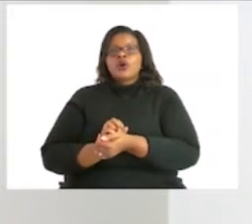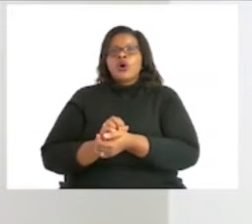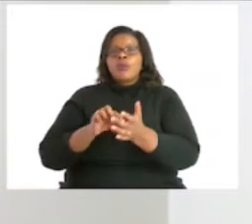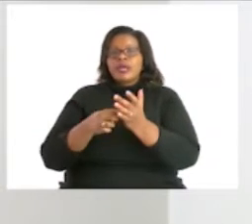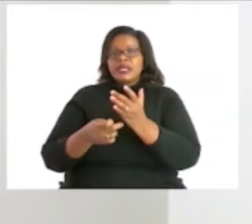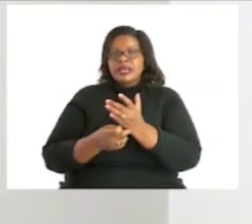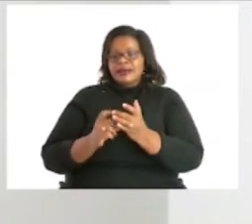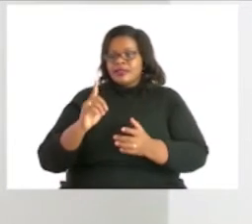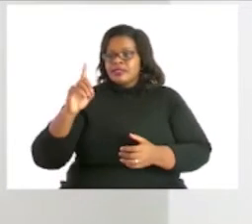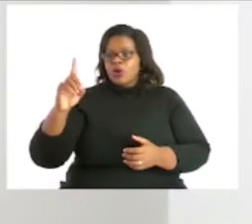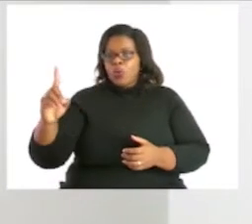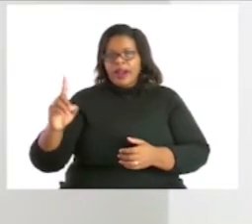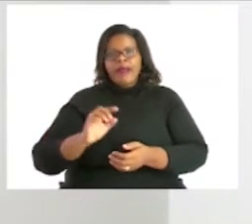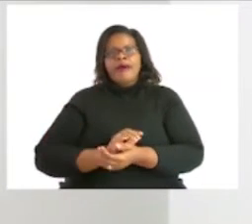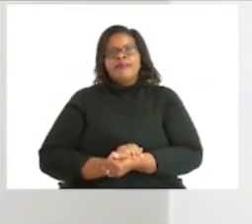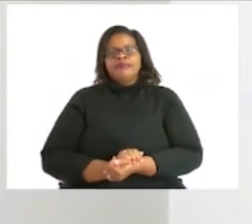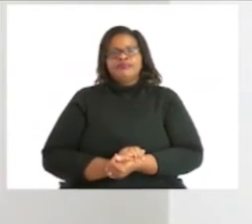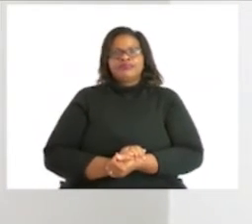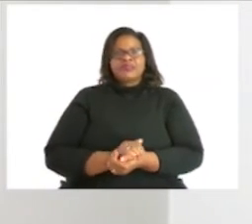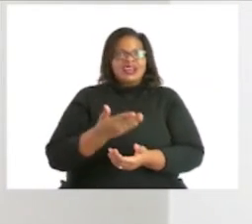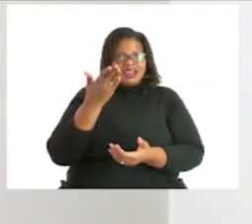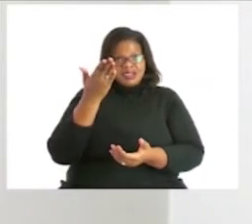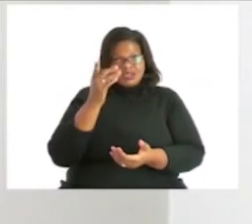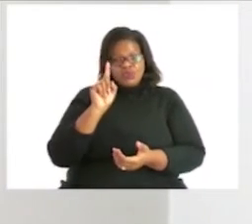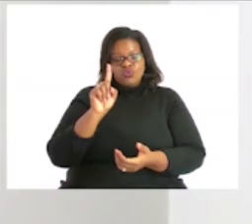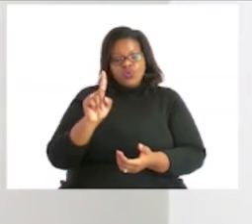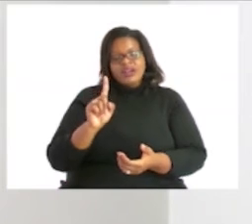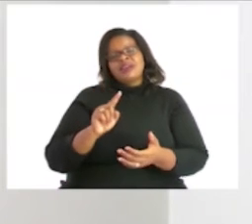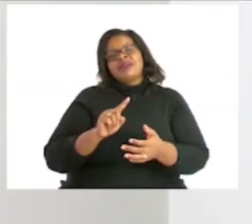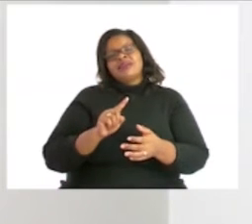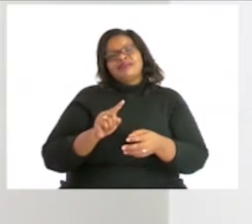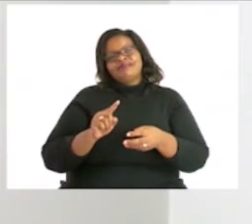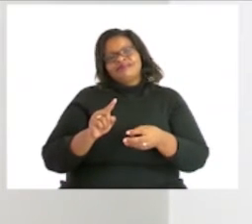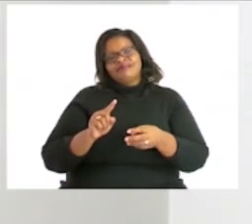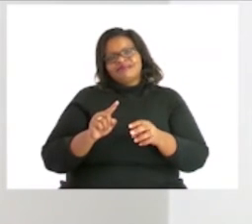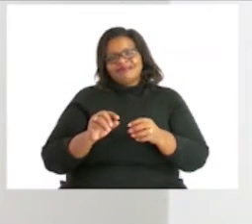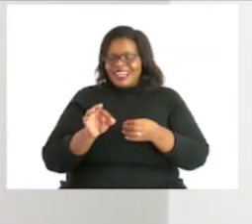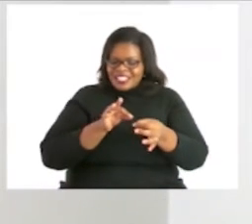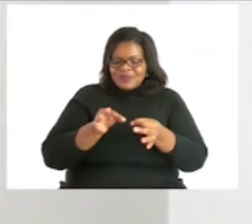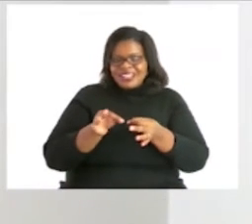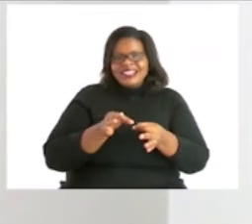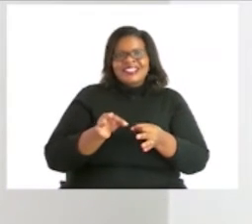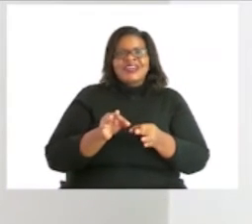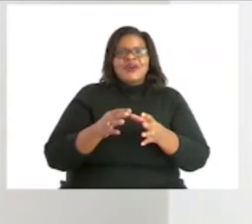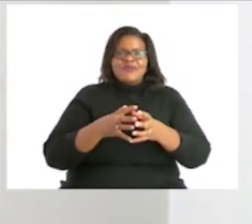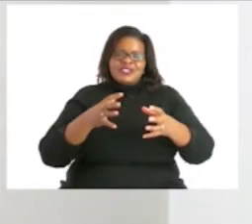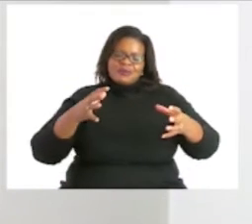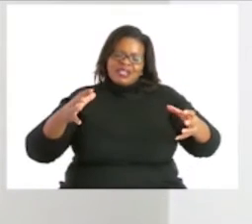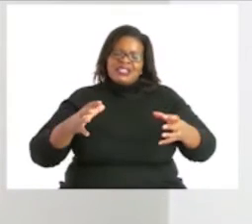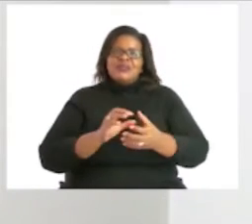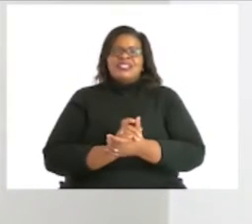of 1. Now that's one way of writing expanded notation. Are we together, my friend?